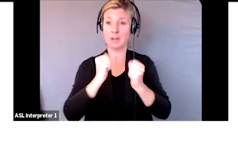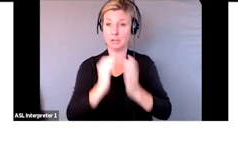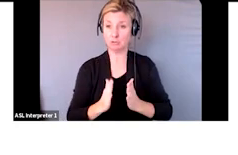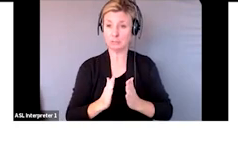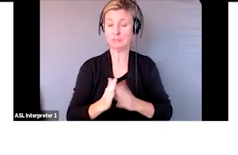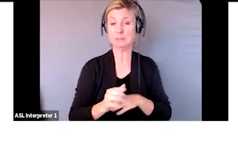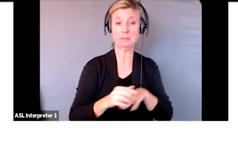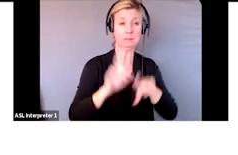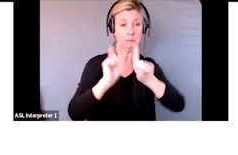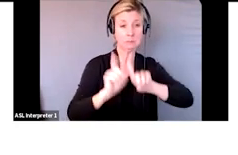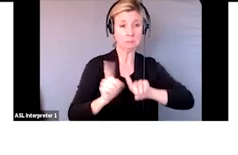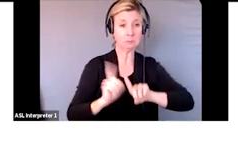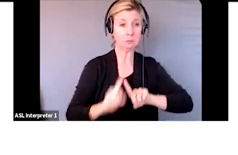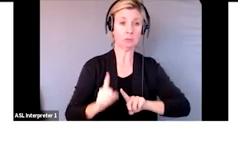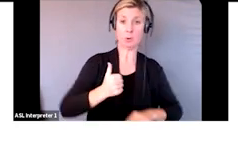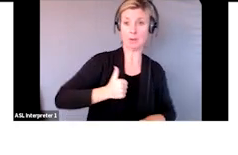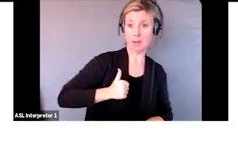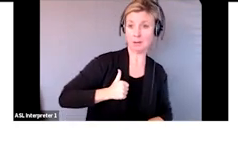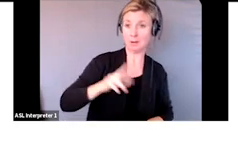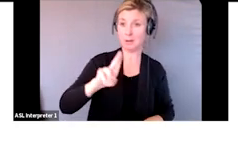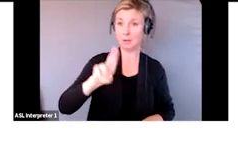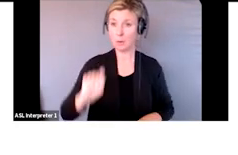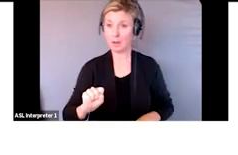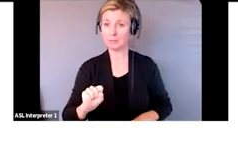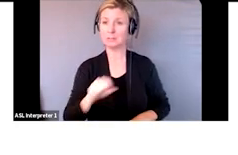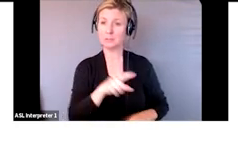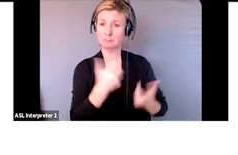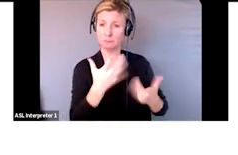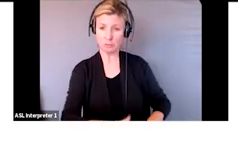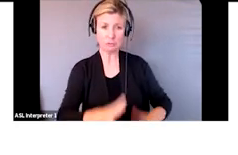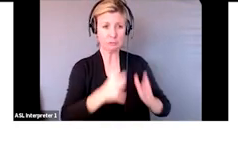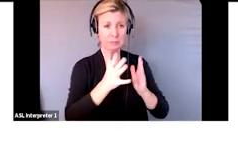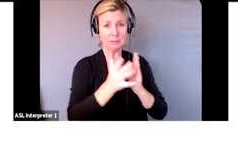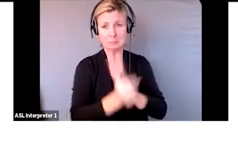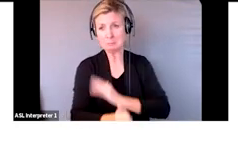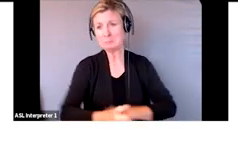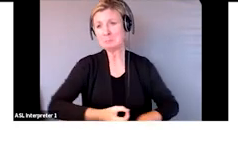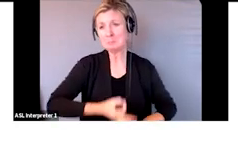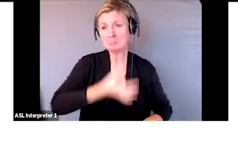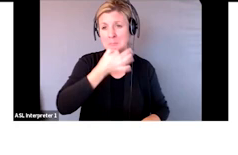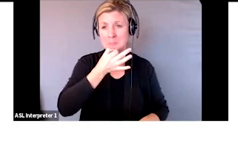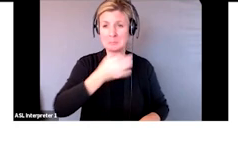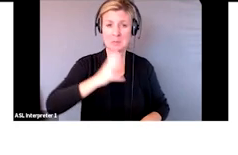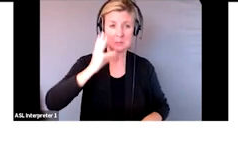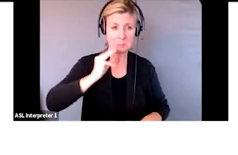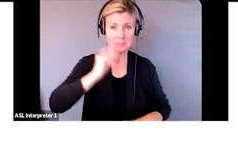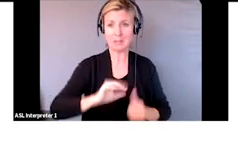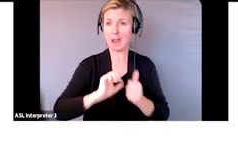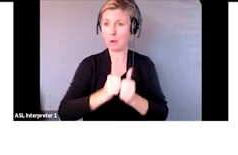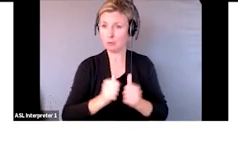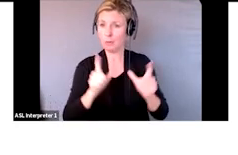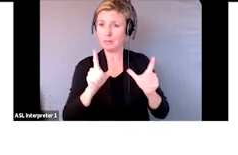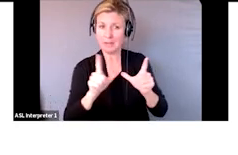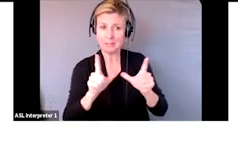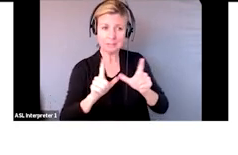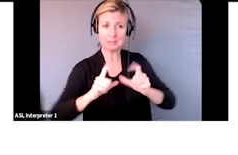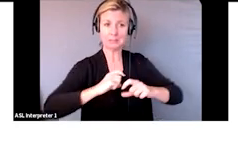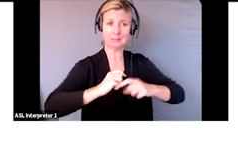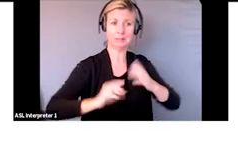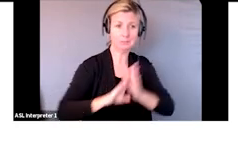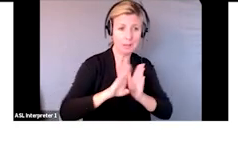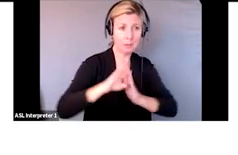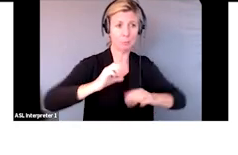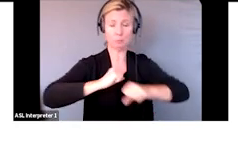and licensing IP. Most recently at the Department of National Defense, Sonia managed